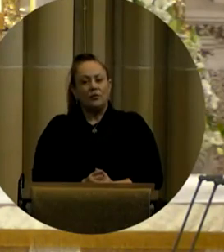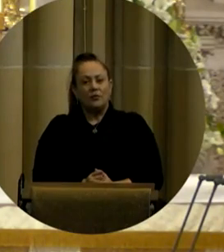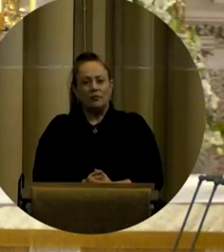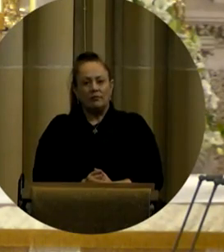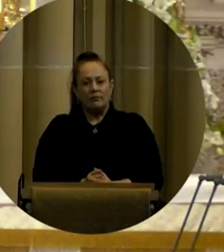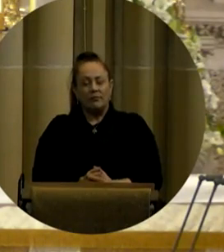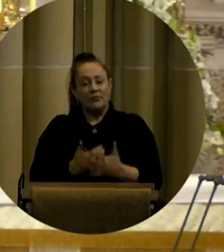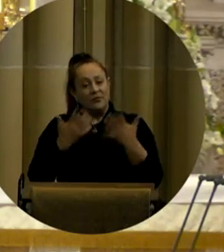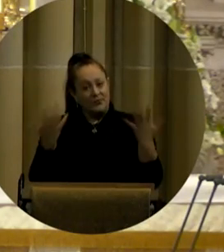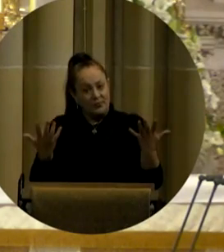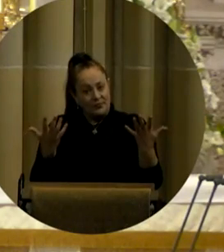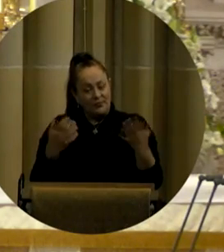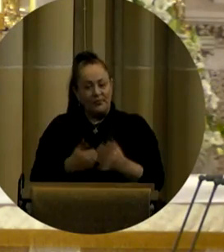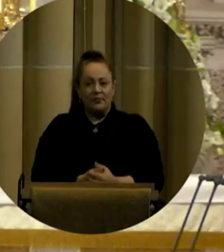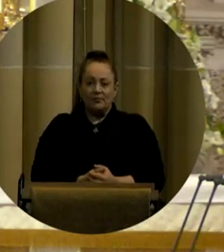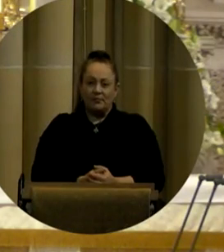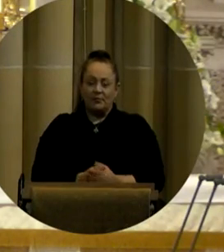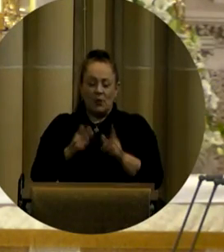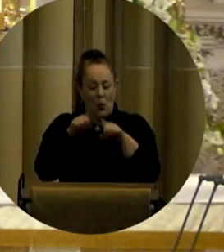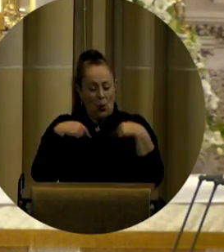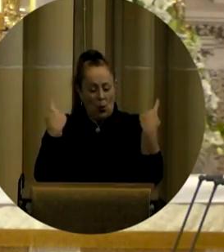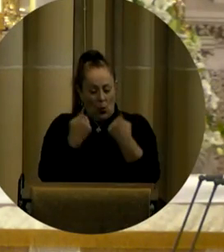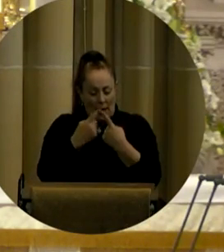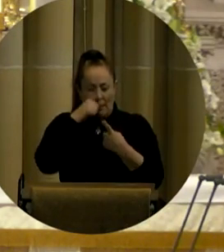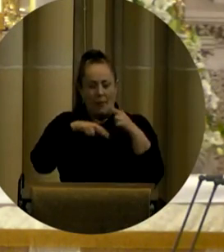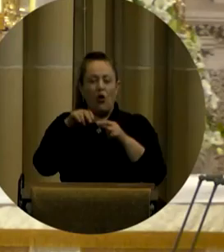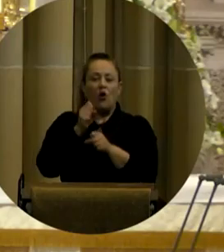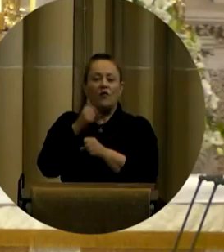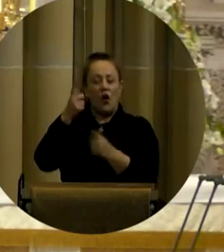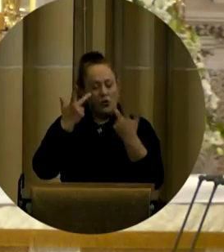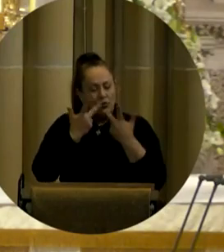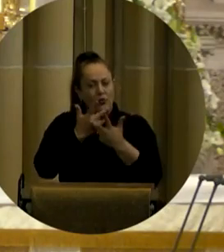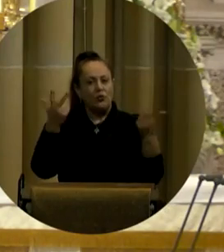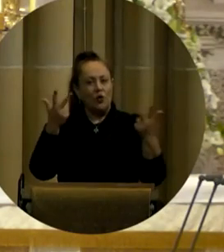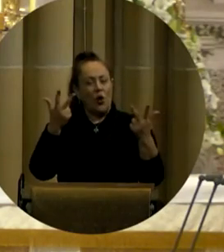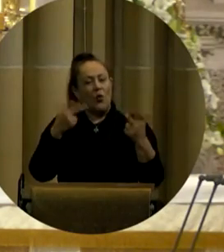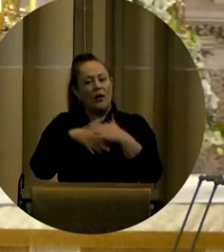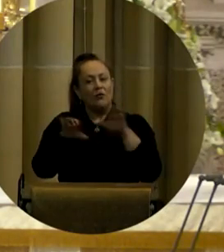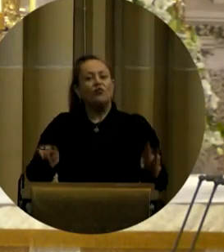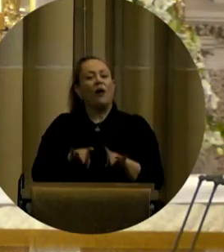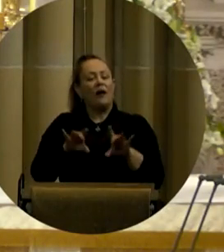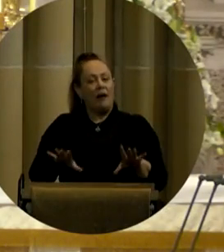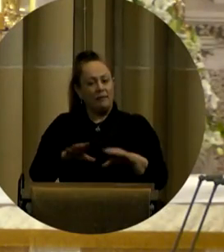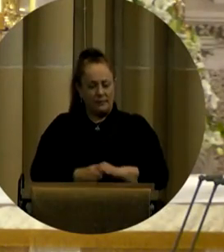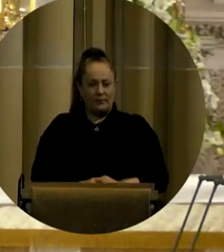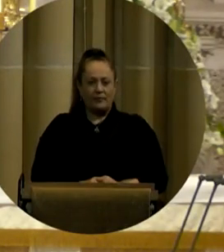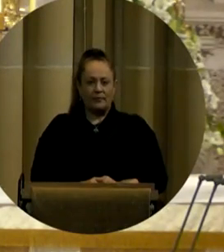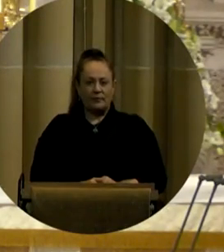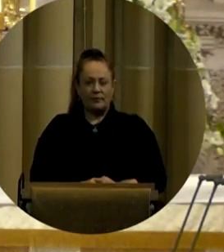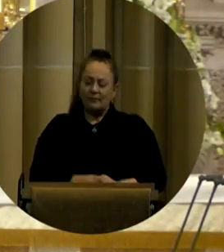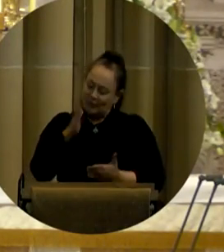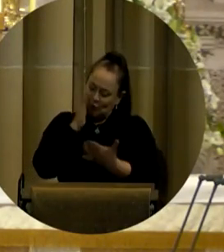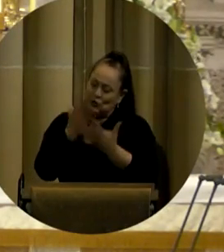Well, Miss Marks, we the people of God in Australia respond, there